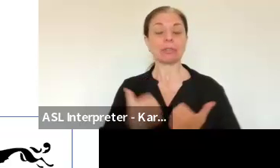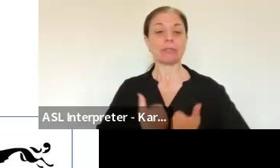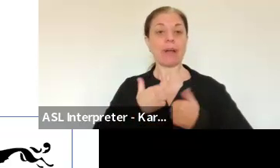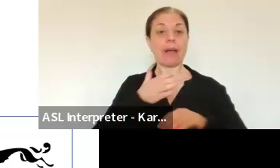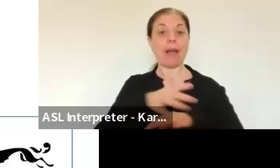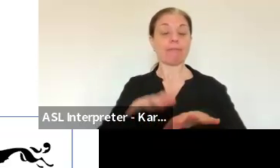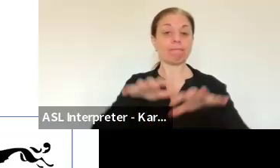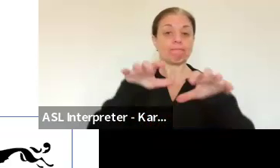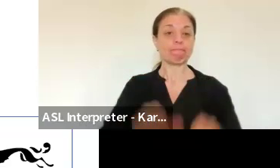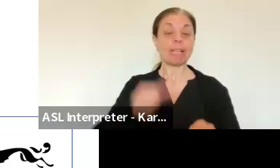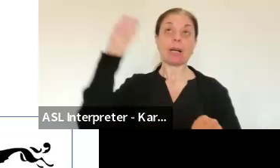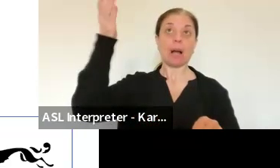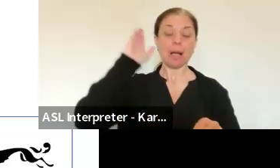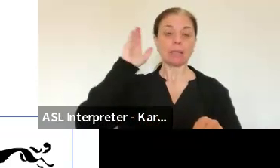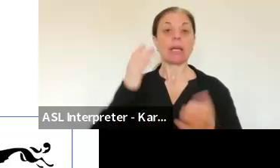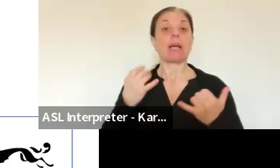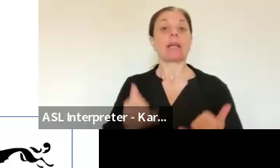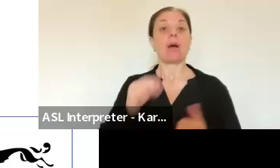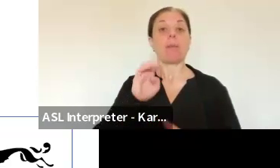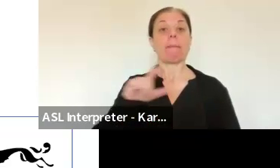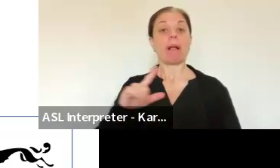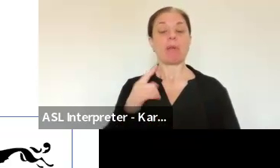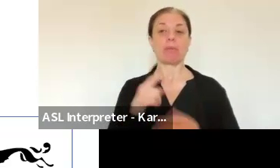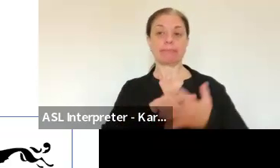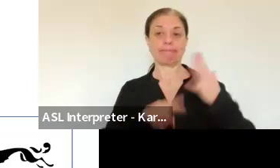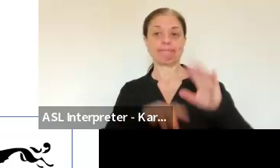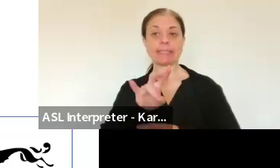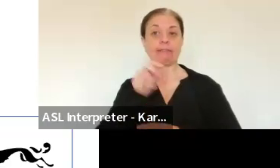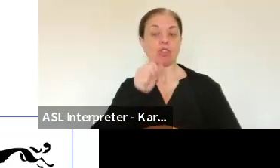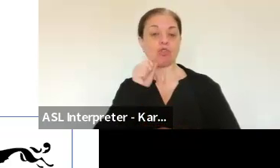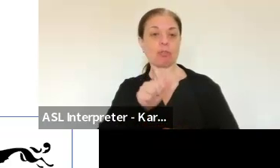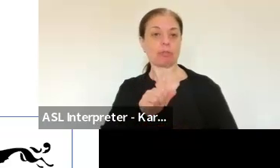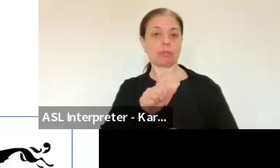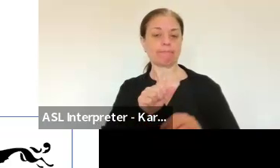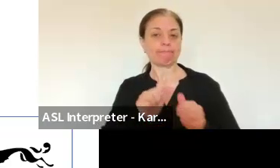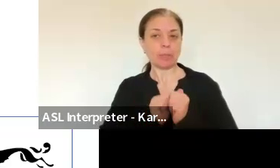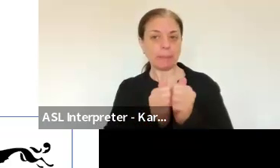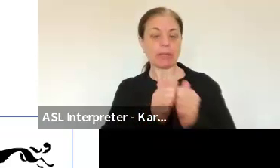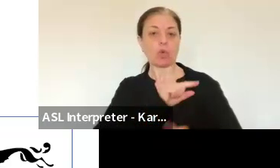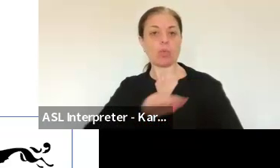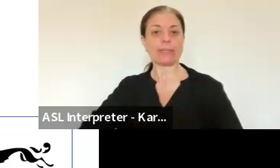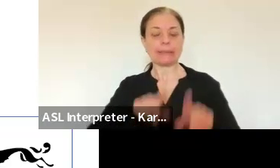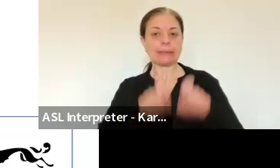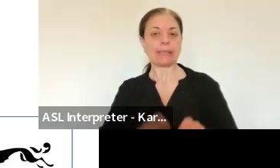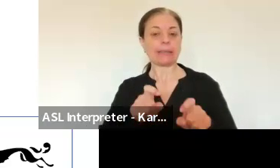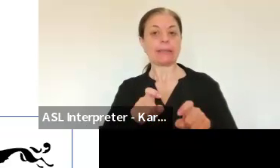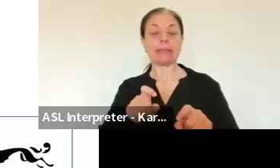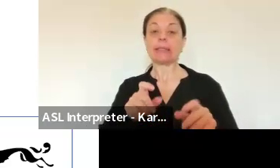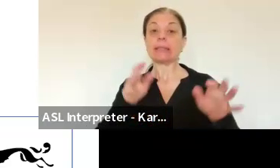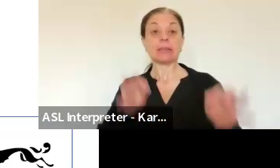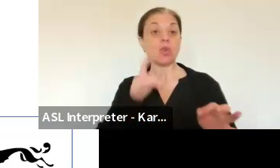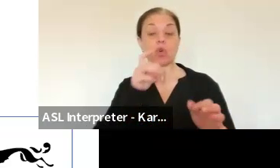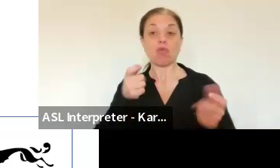the Risen and their gods. But now Belle is one of 7 girls competing in the Queen's Test, a deadly challenge to determine who will rule for the